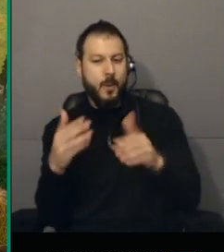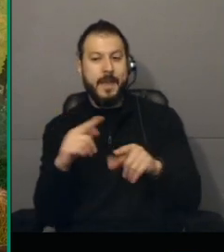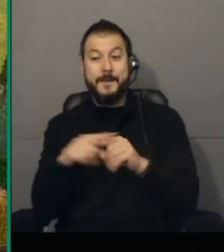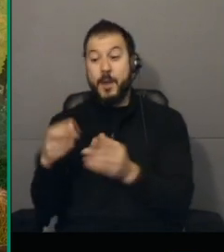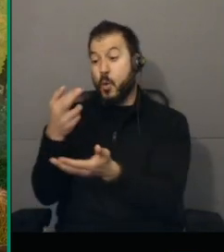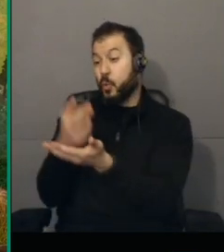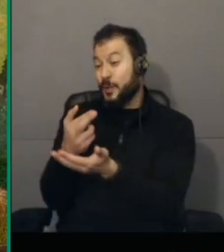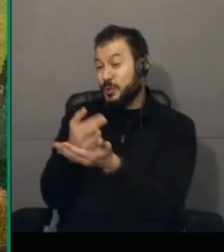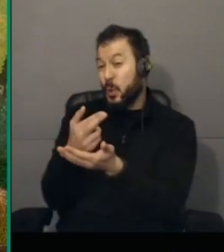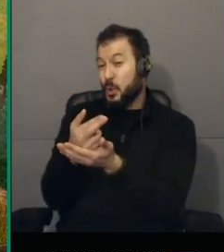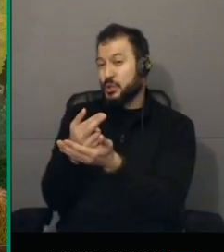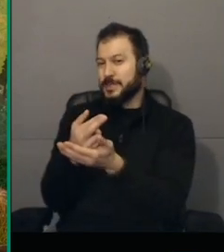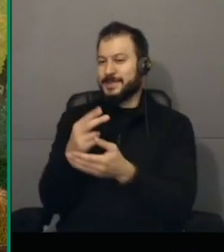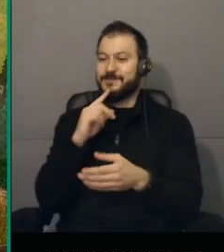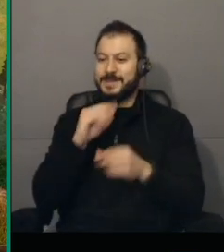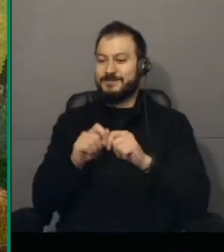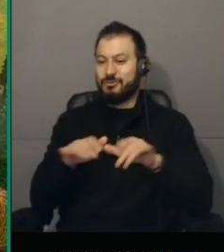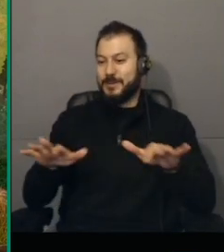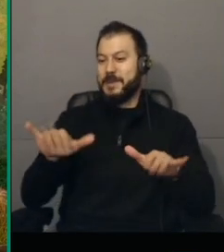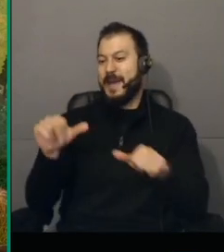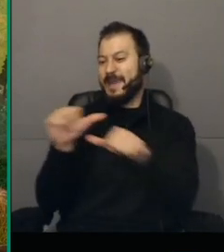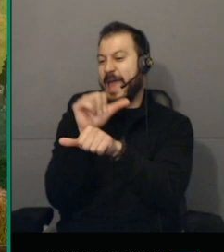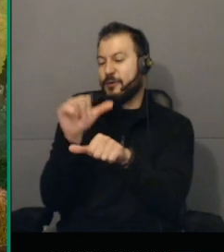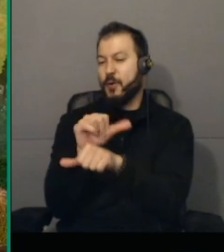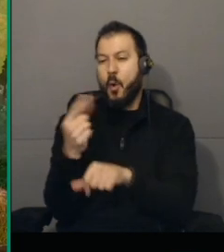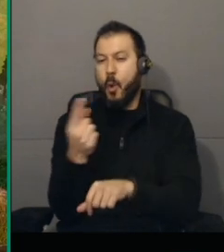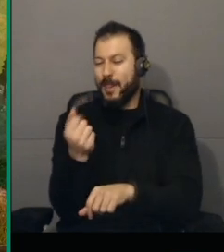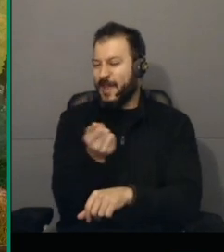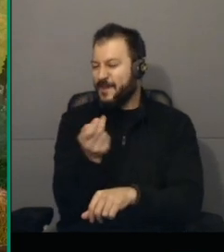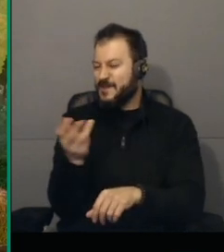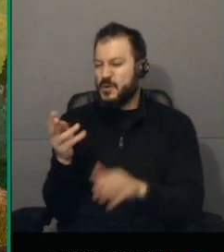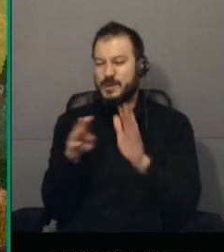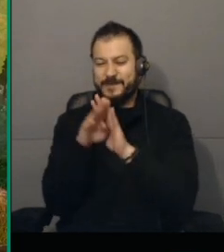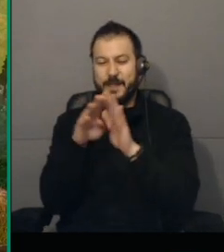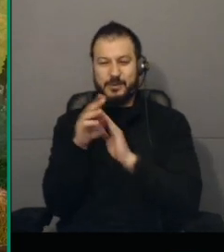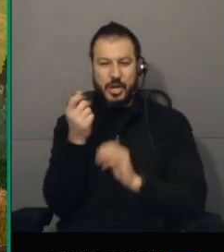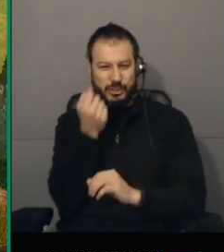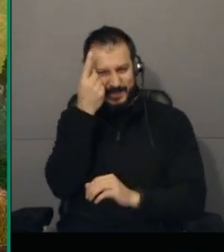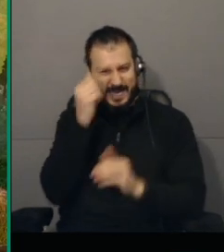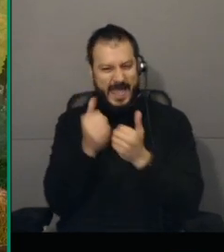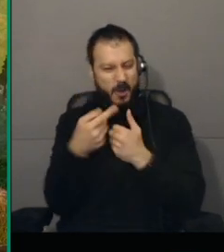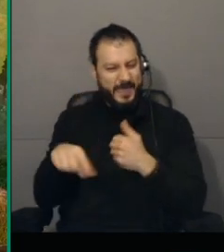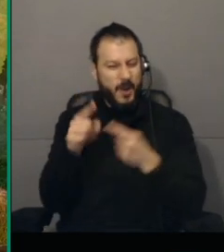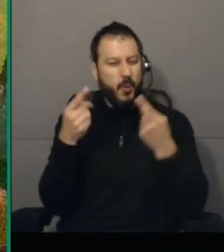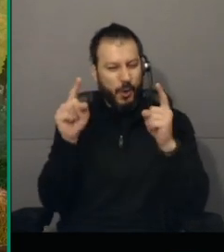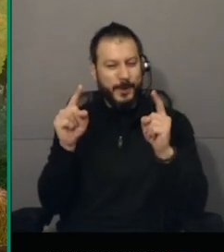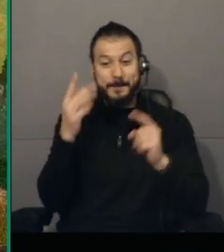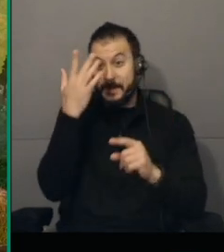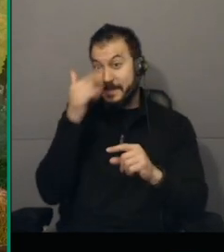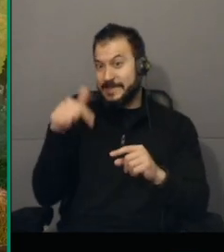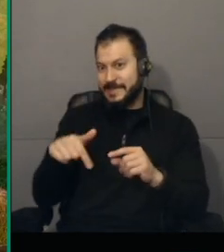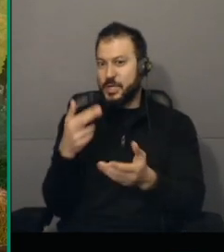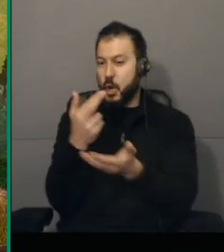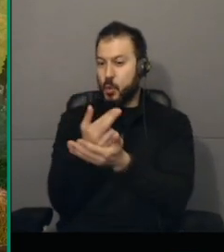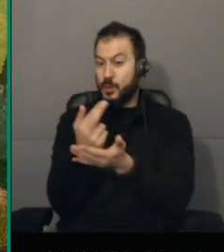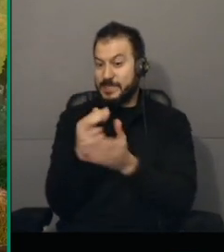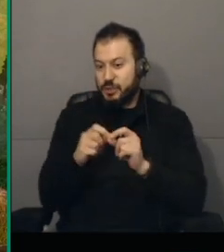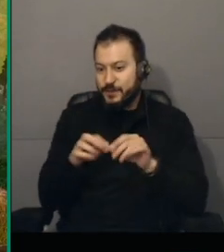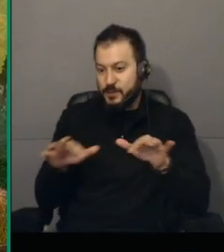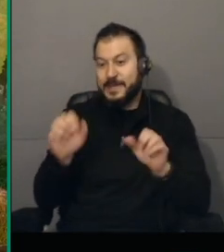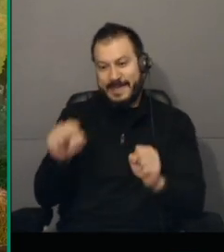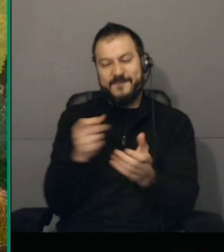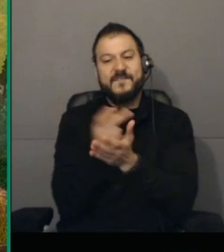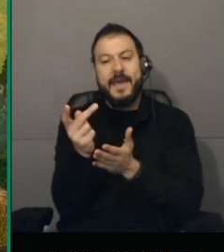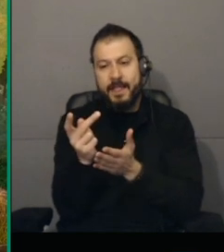are distributed by a black box algorithm that really only a few developers understand the inner workings of. And because of this, resource distribution can